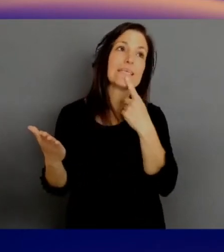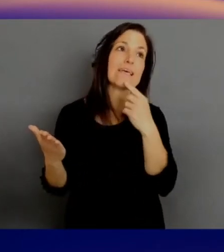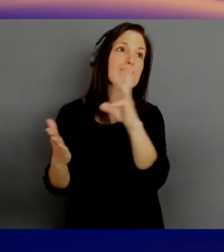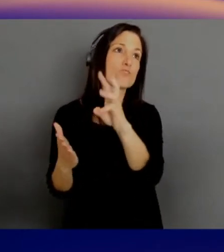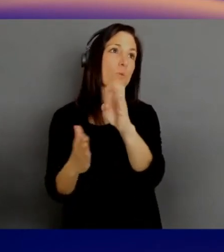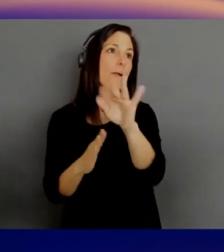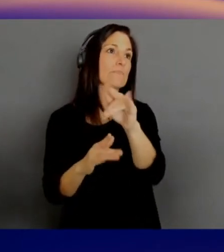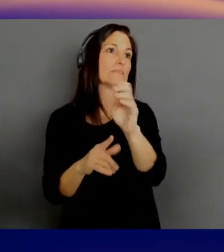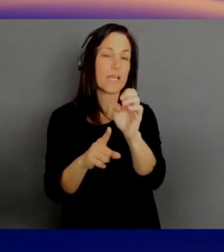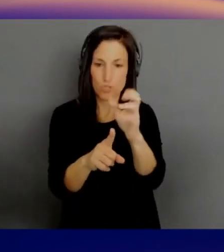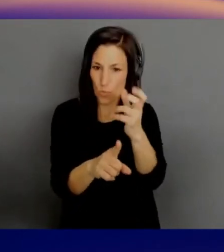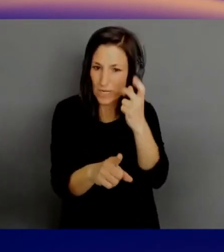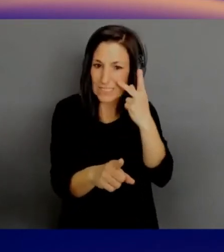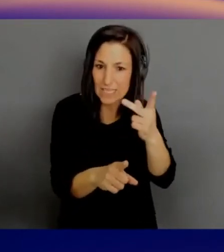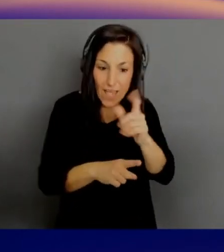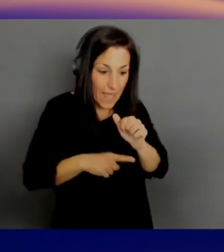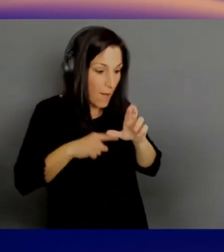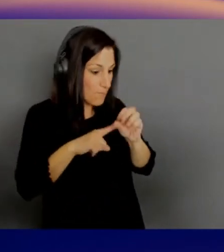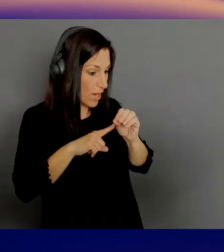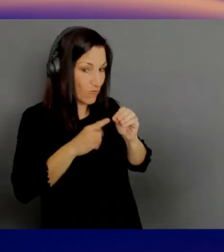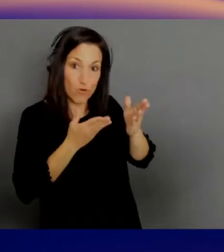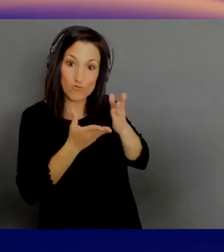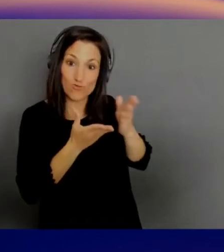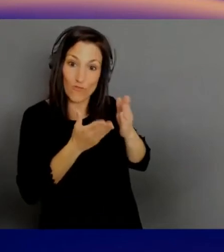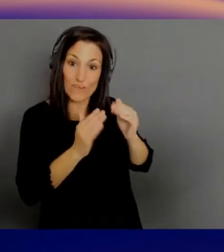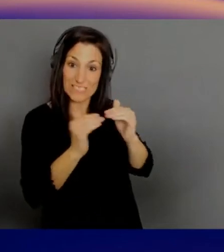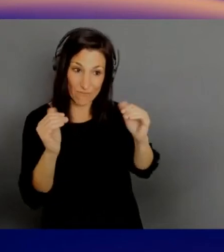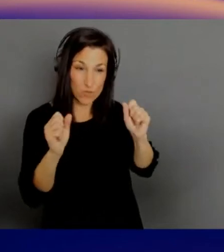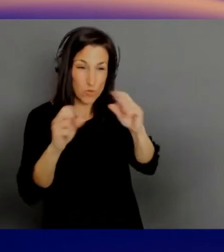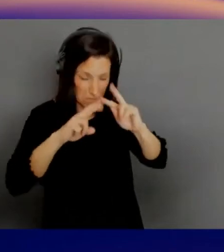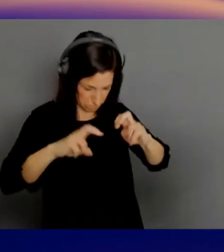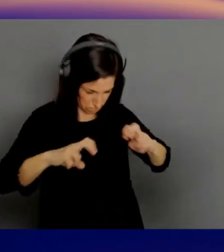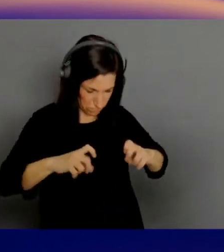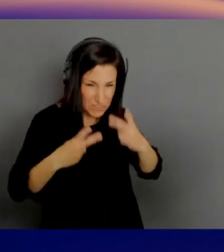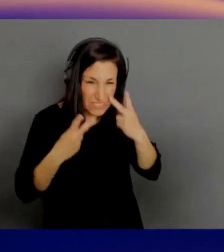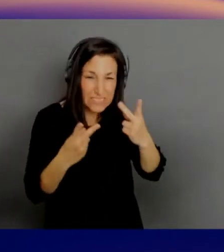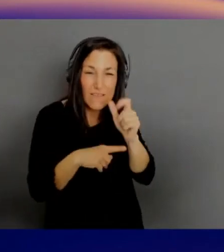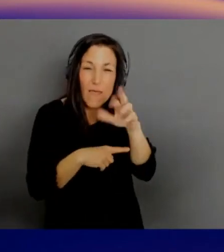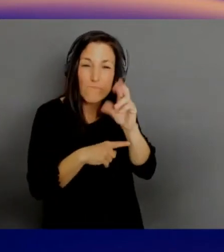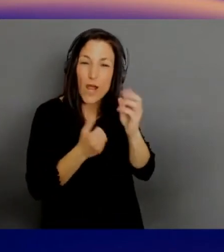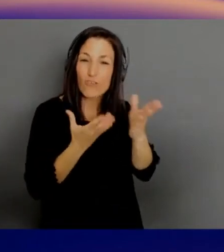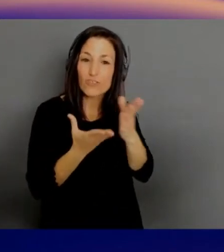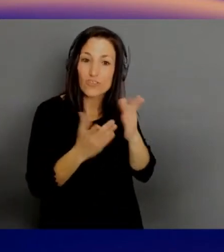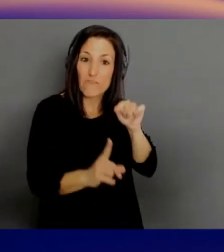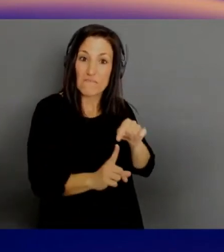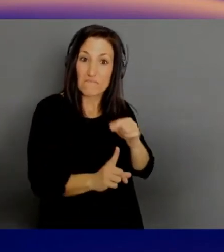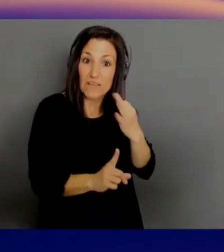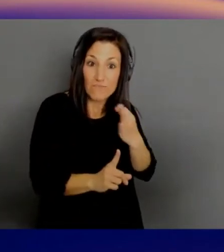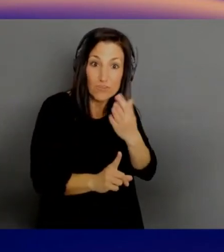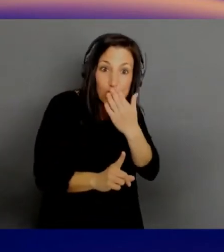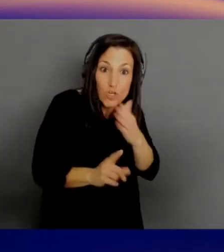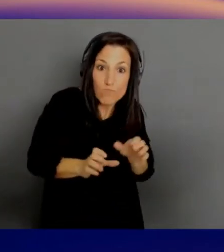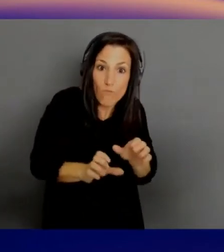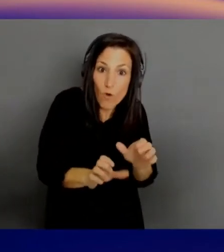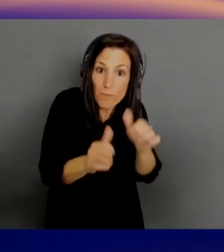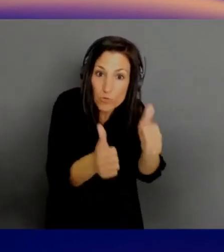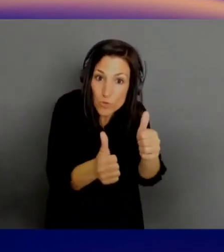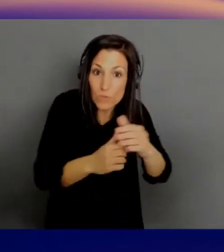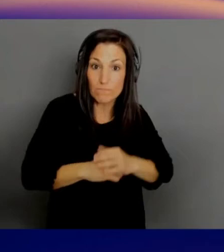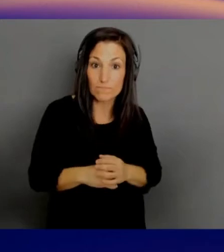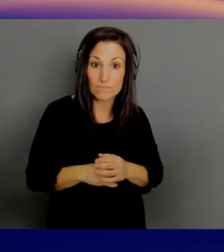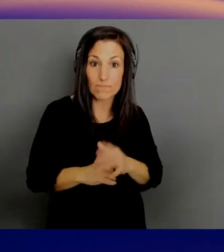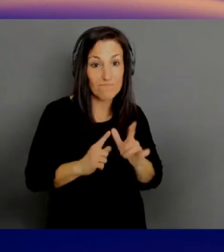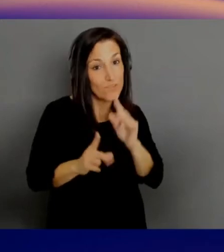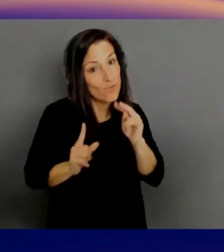at the microservice level, each microservice level, how the each microservice is performing, so that you can track them and